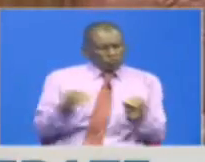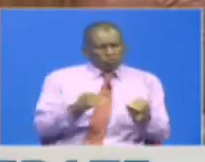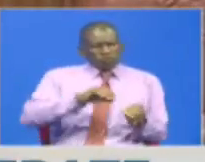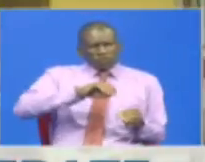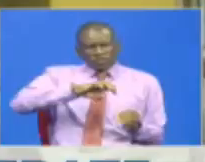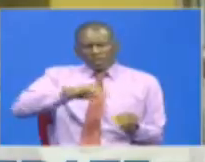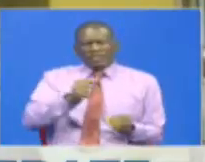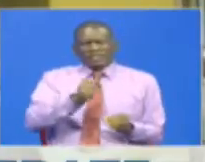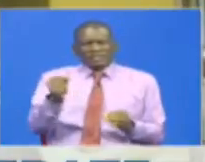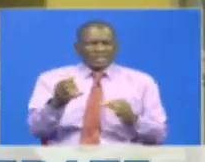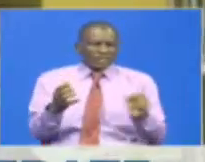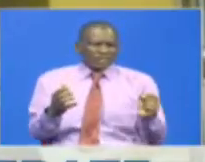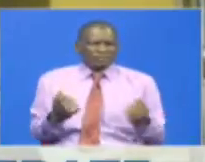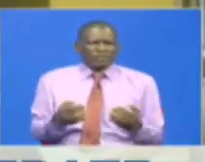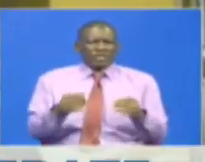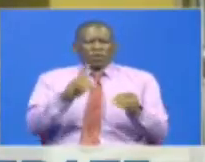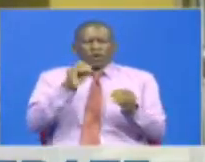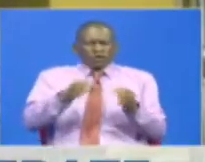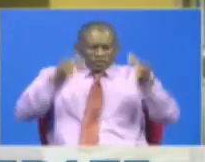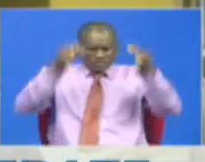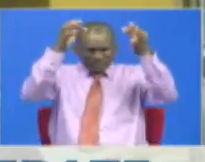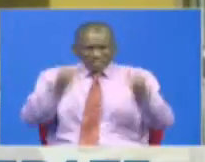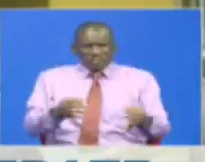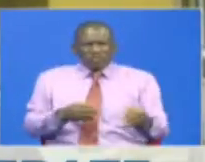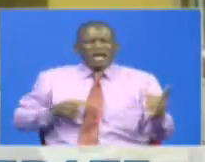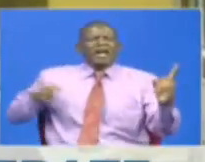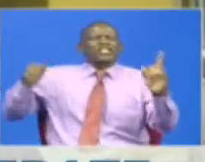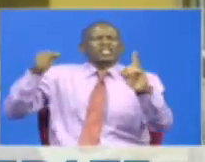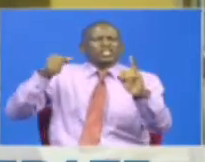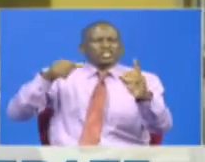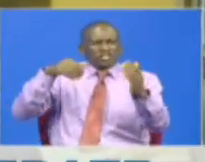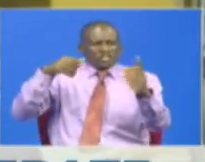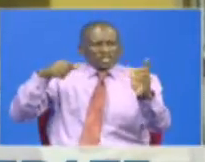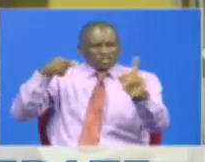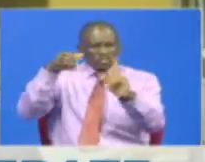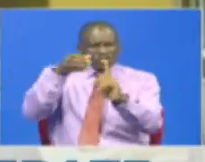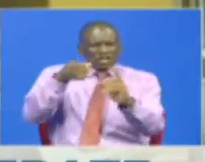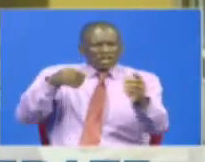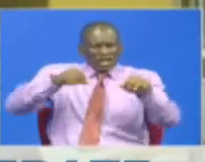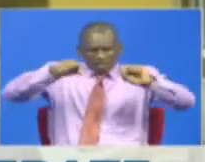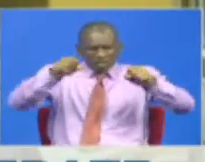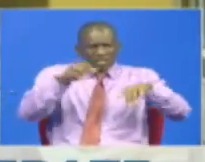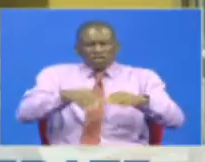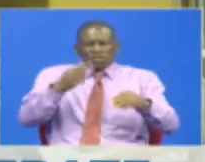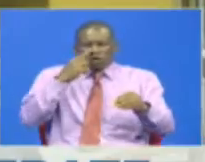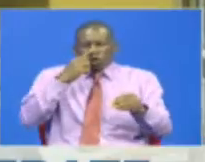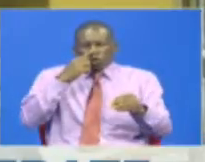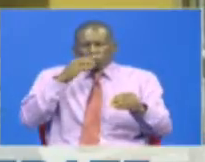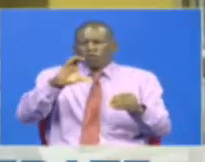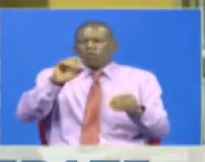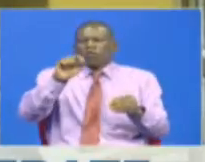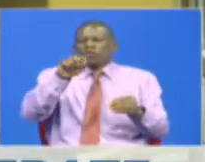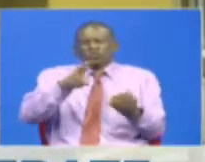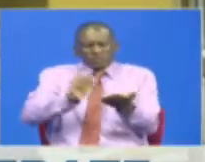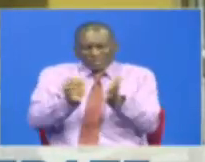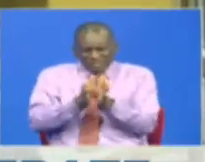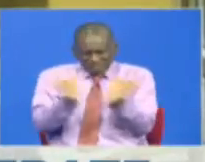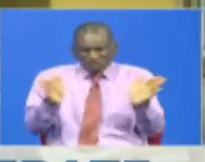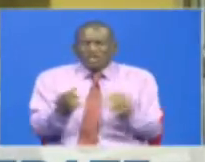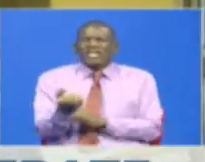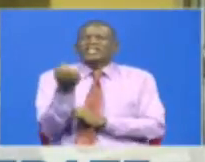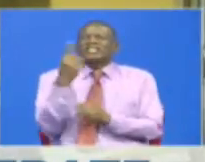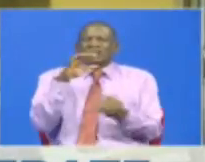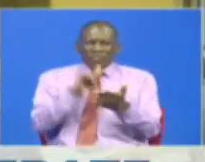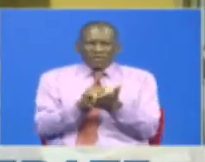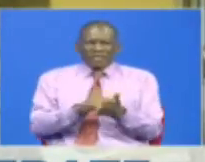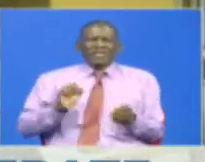kurudi pande yote. As one of the resolutions reached at the home of KOTU Secretary General Francis Atwoli on Sunday, it is understood that Senator